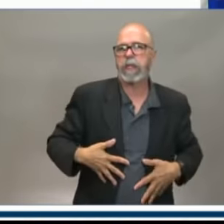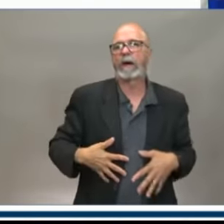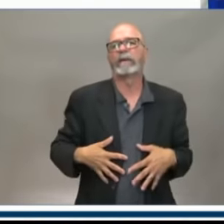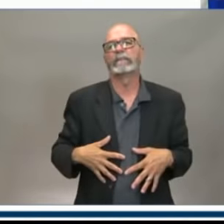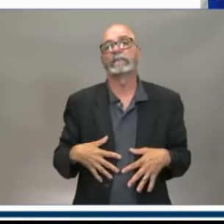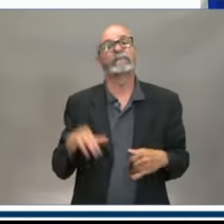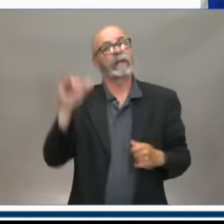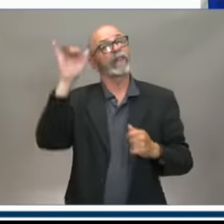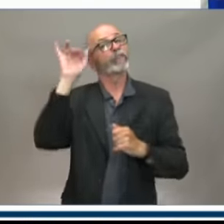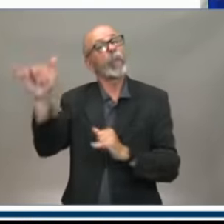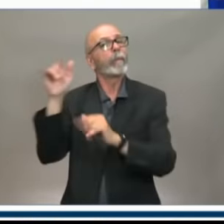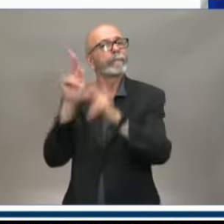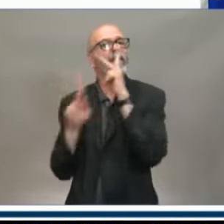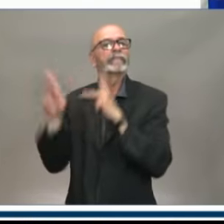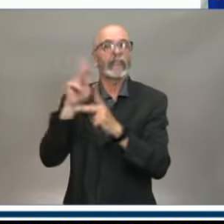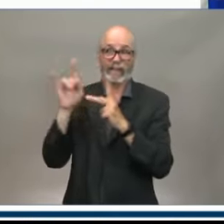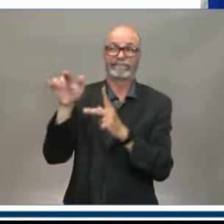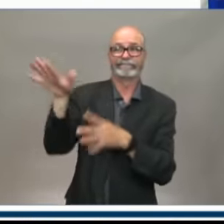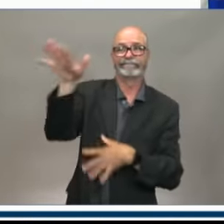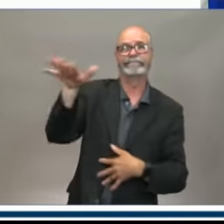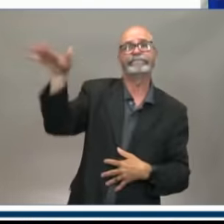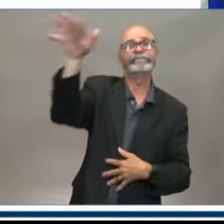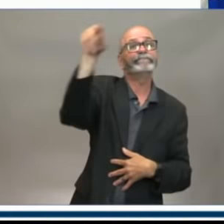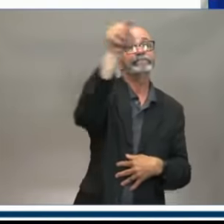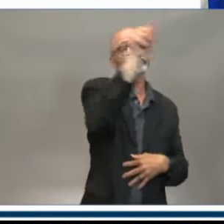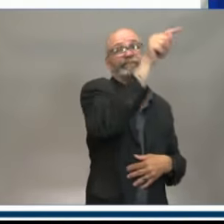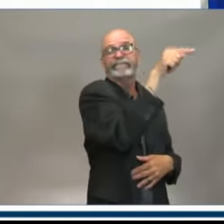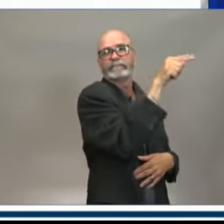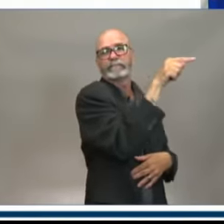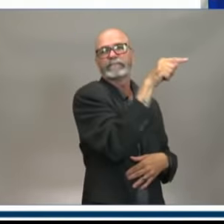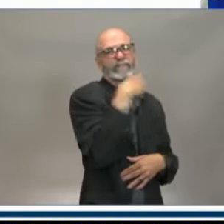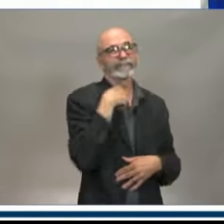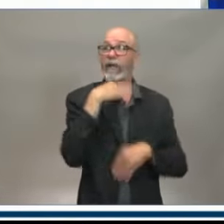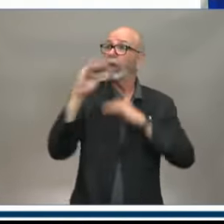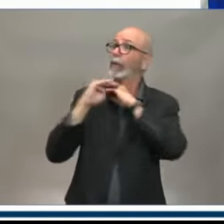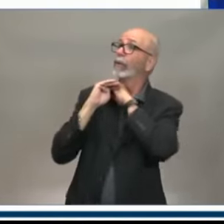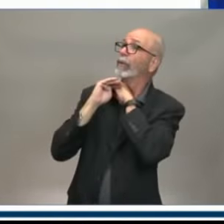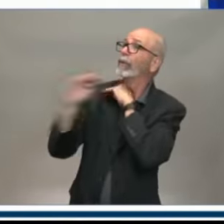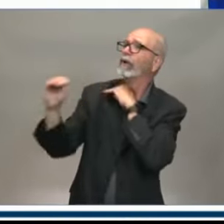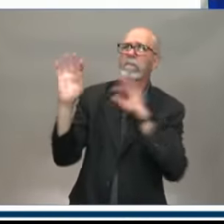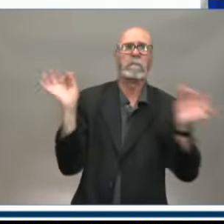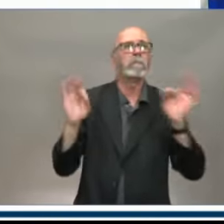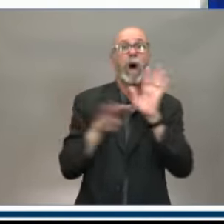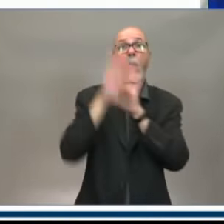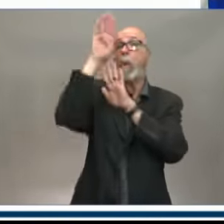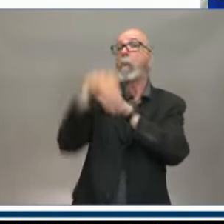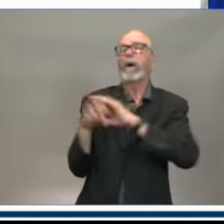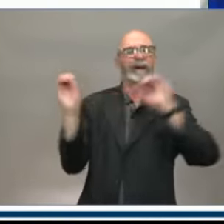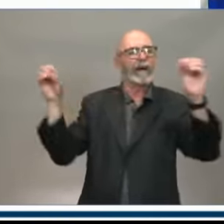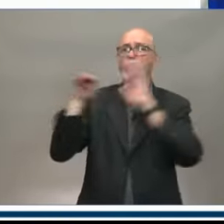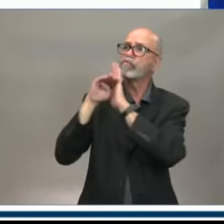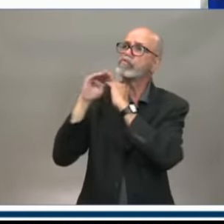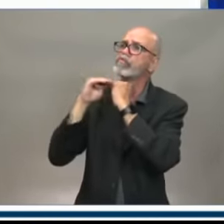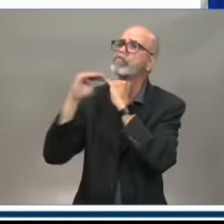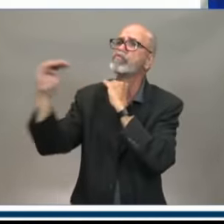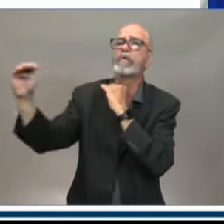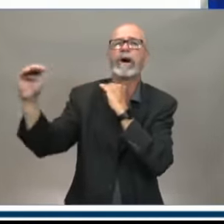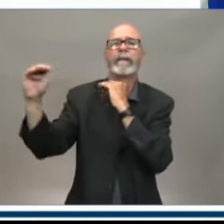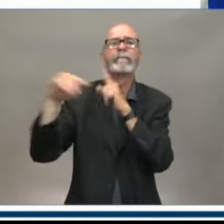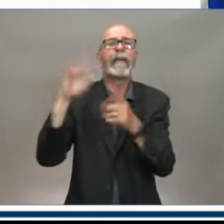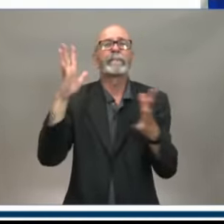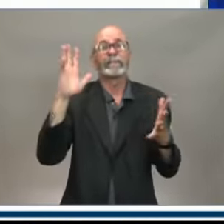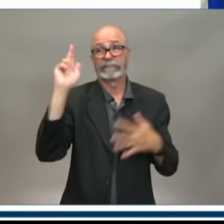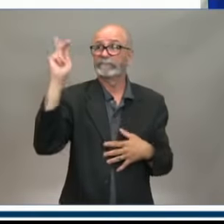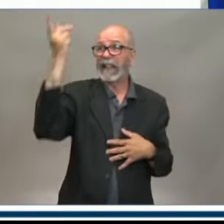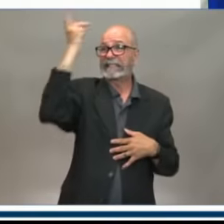right now have a flat COVID curve, giving them a little bit of a leg up might be, at least politically speaking, might be